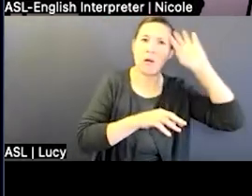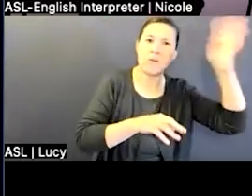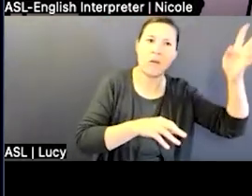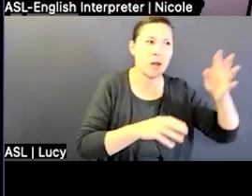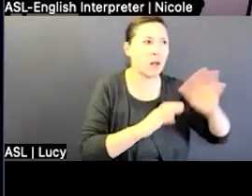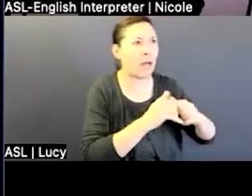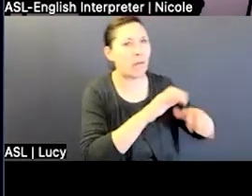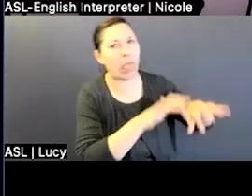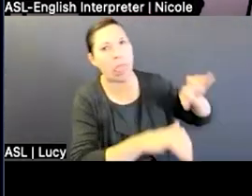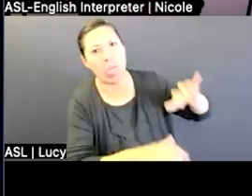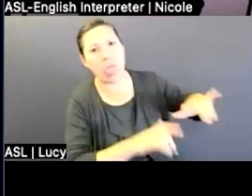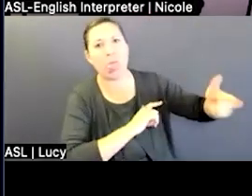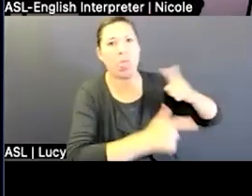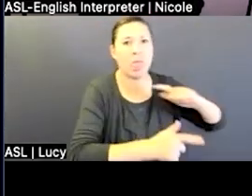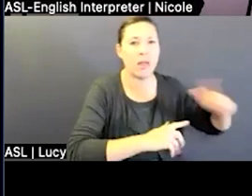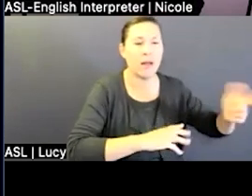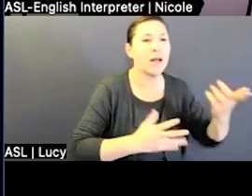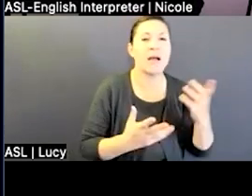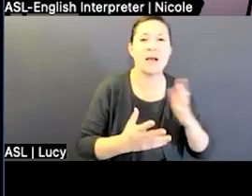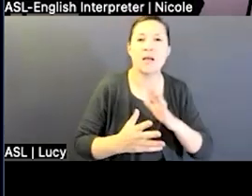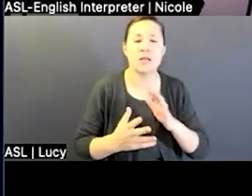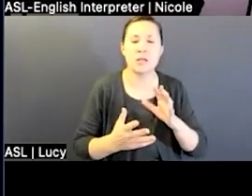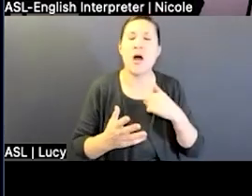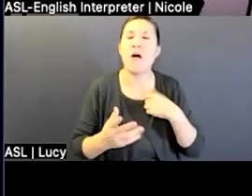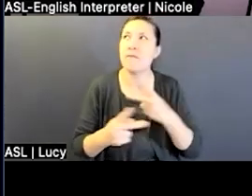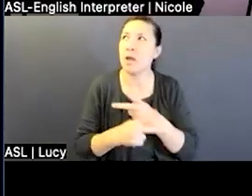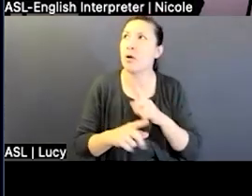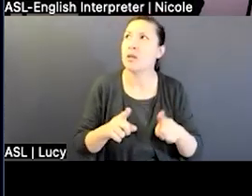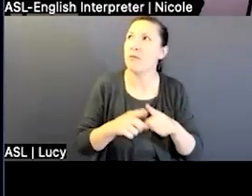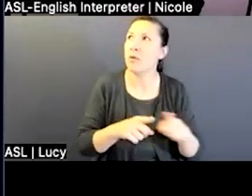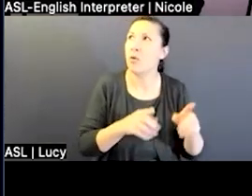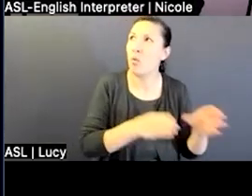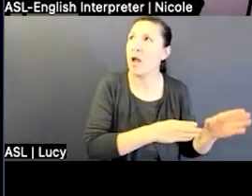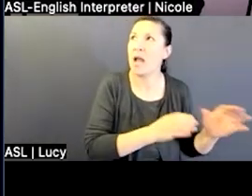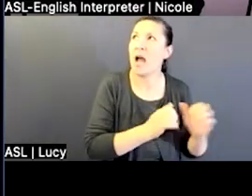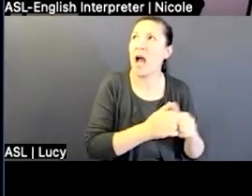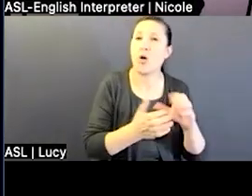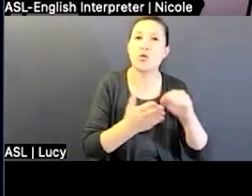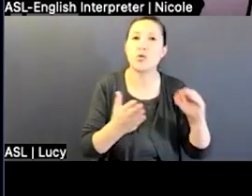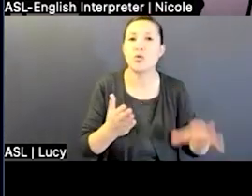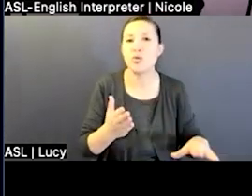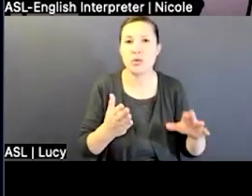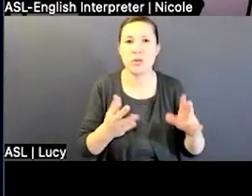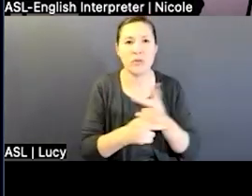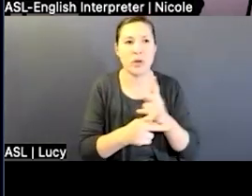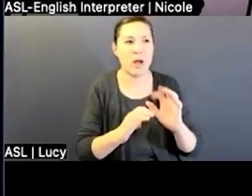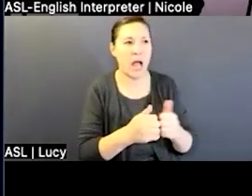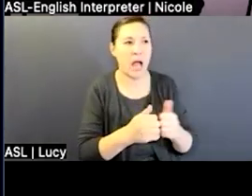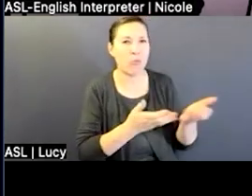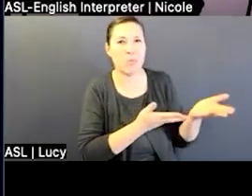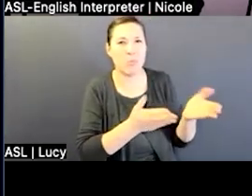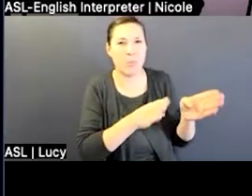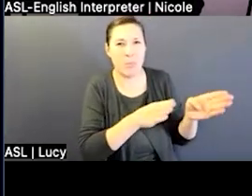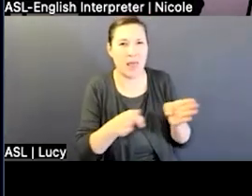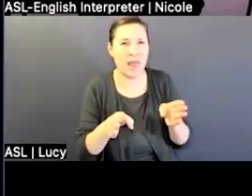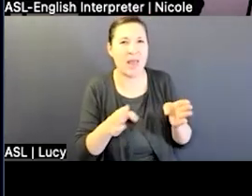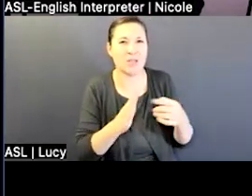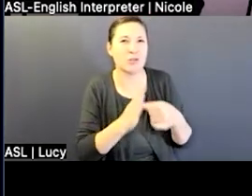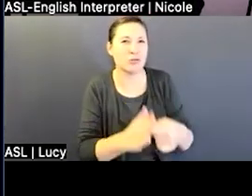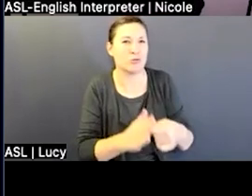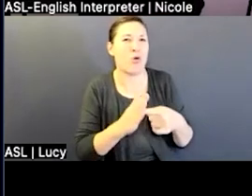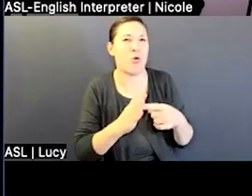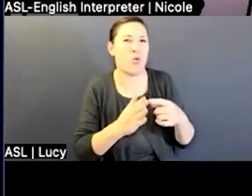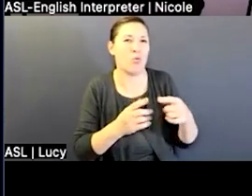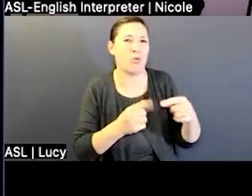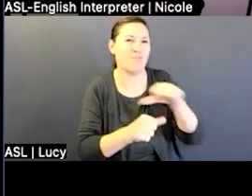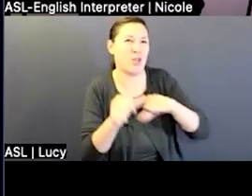weird. And so I've been learning about different ways that students can kind of choose how they're going to show their interaction. And I'm trying to learn more